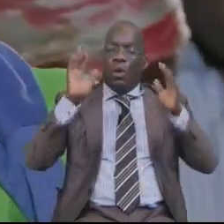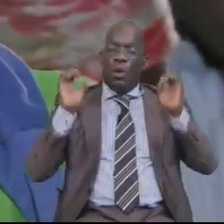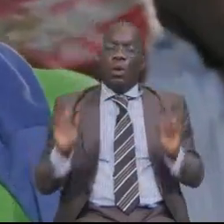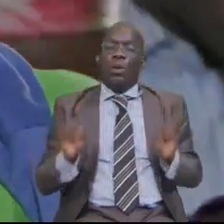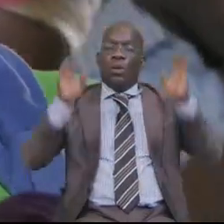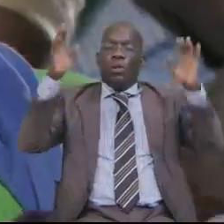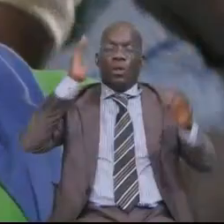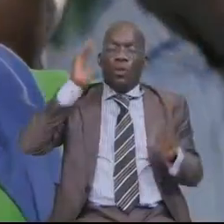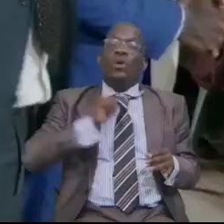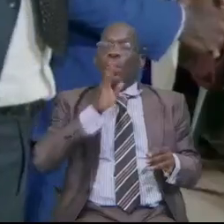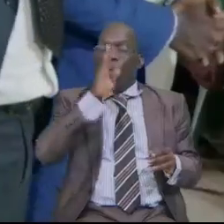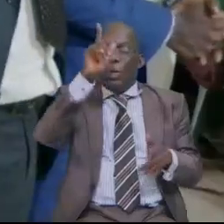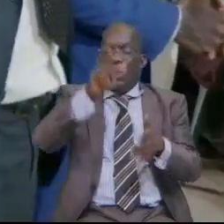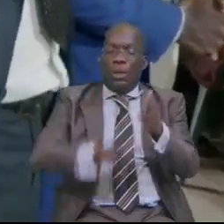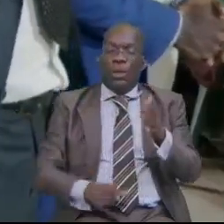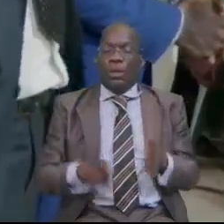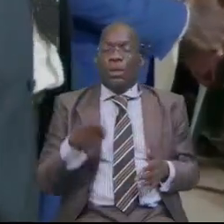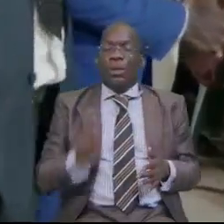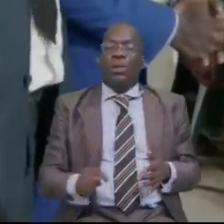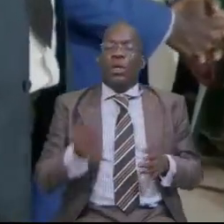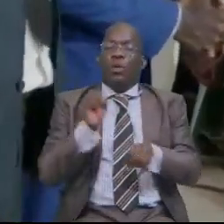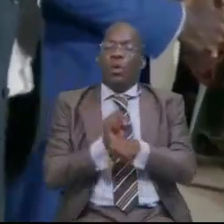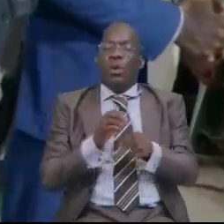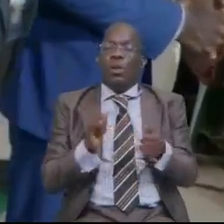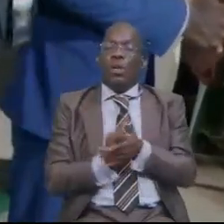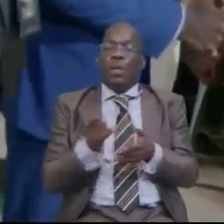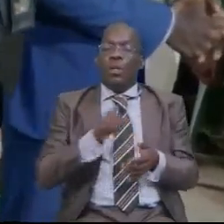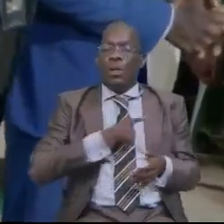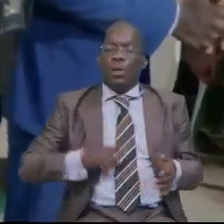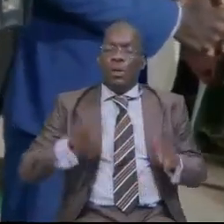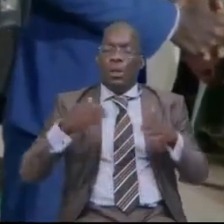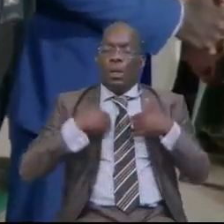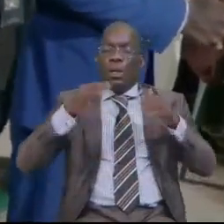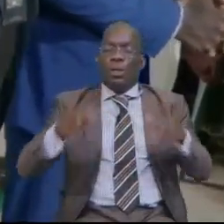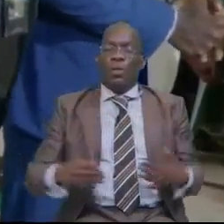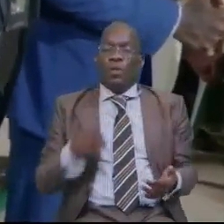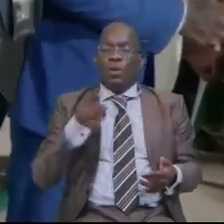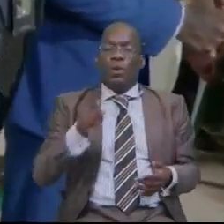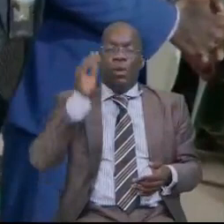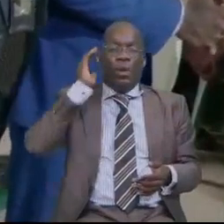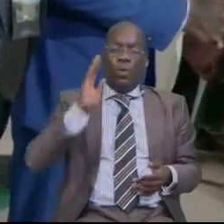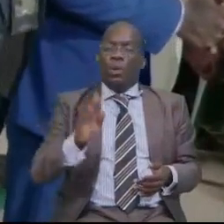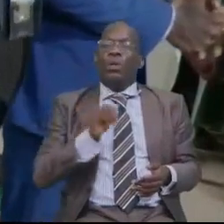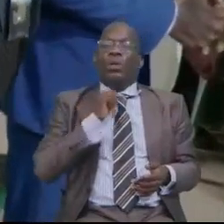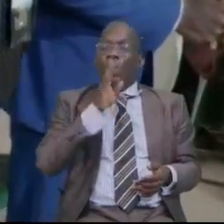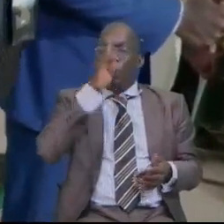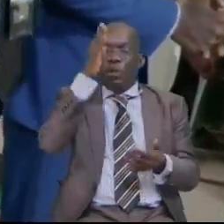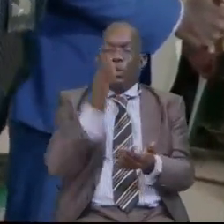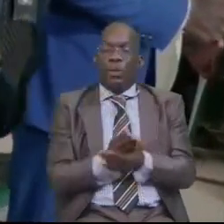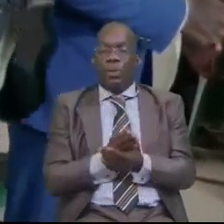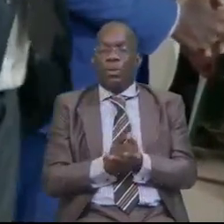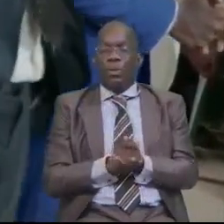diminished. And the commission the Lord has given you will be unstoppable.